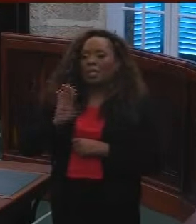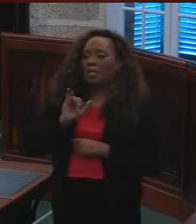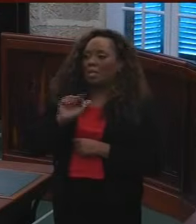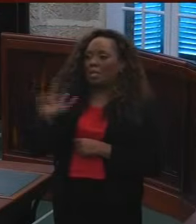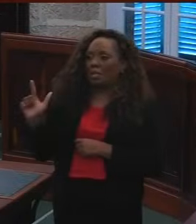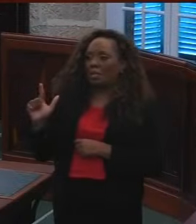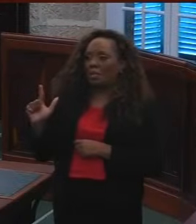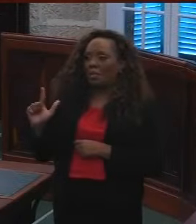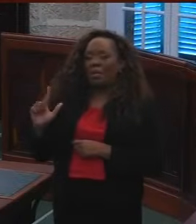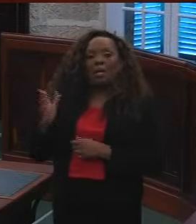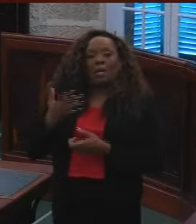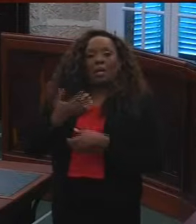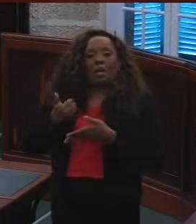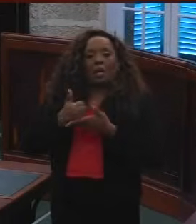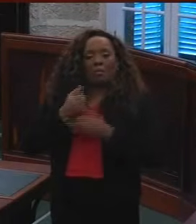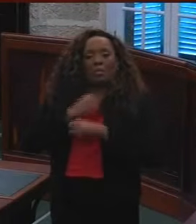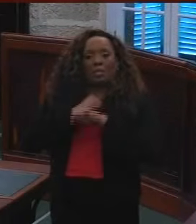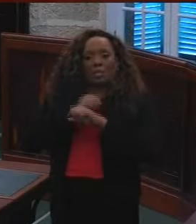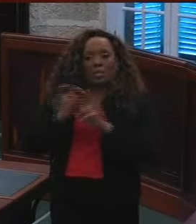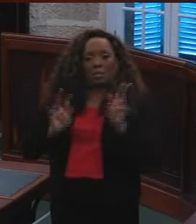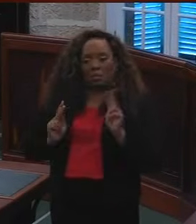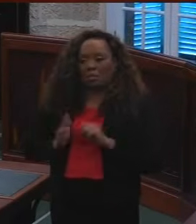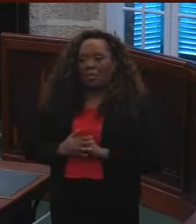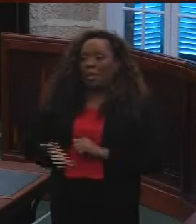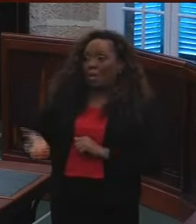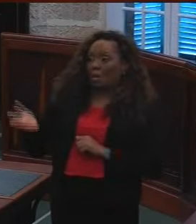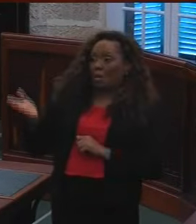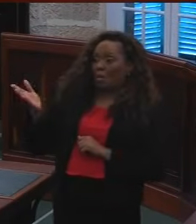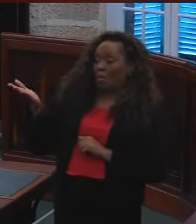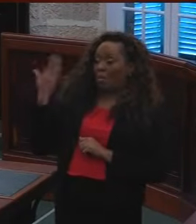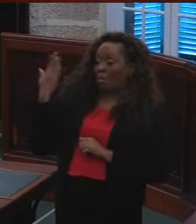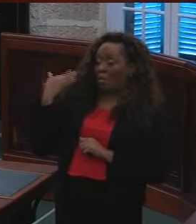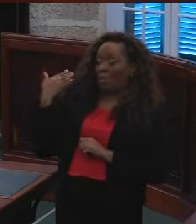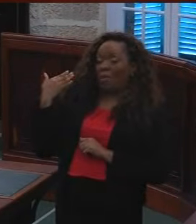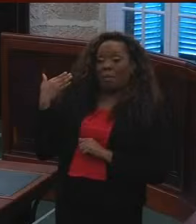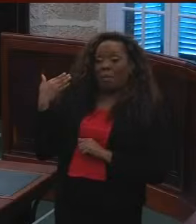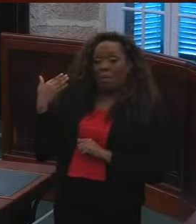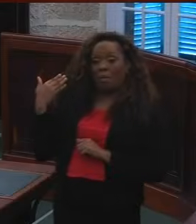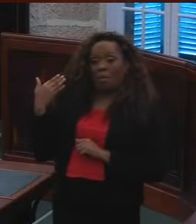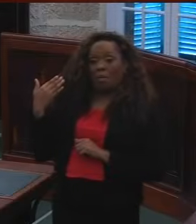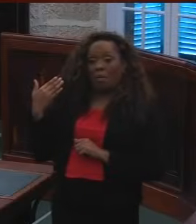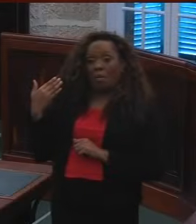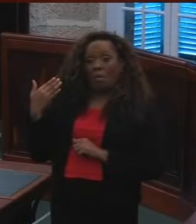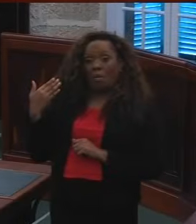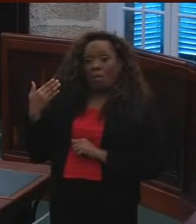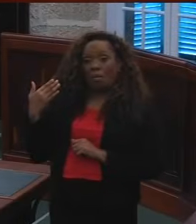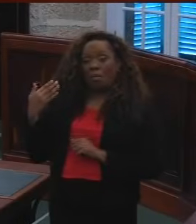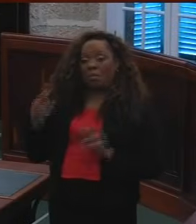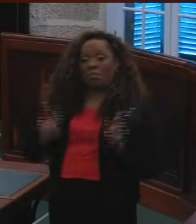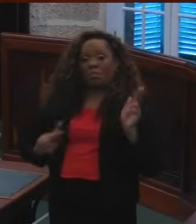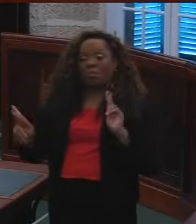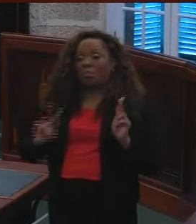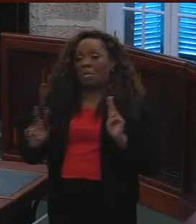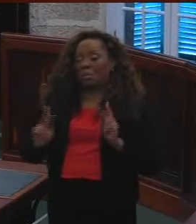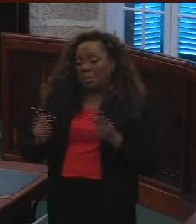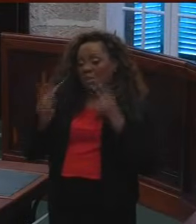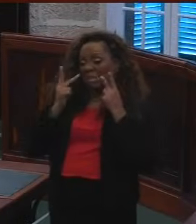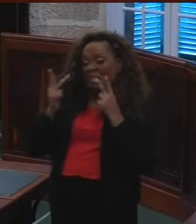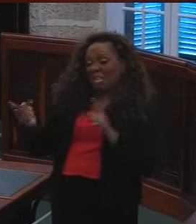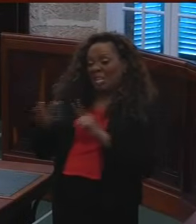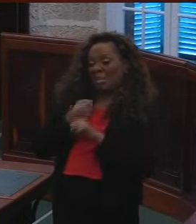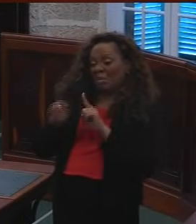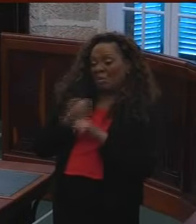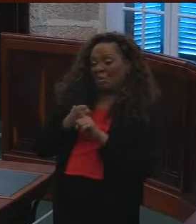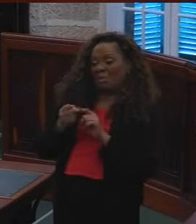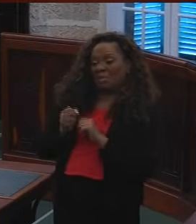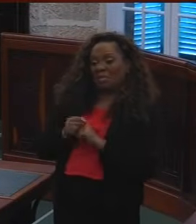profession or their relationship with the older person, has a duty to report abuse if and when